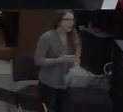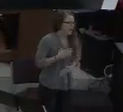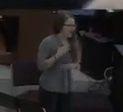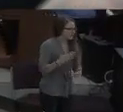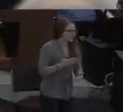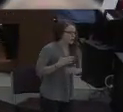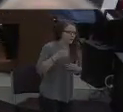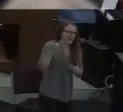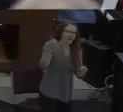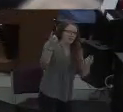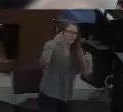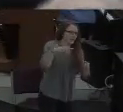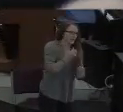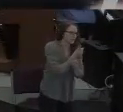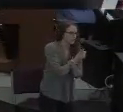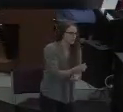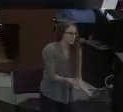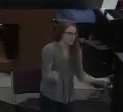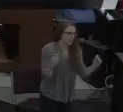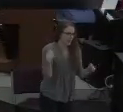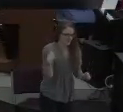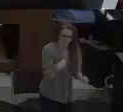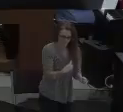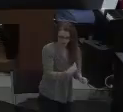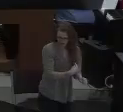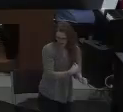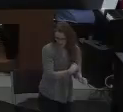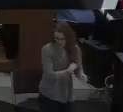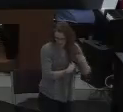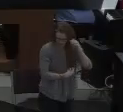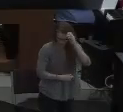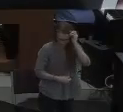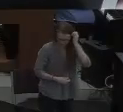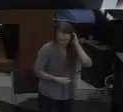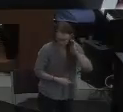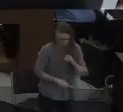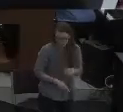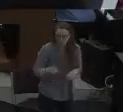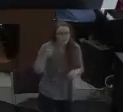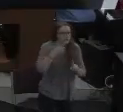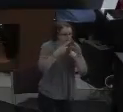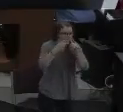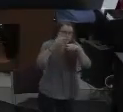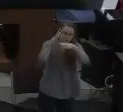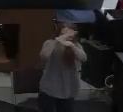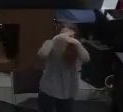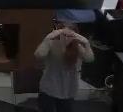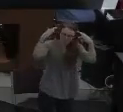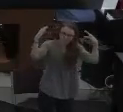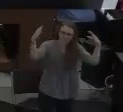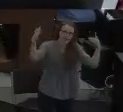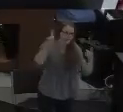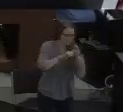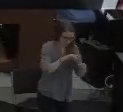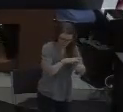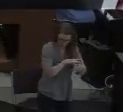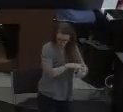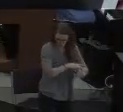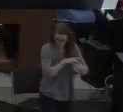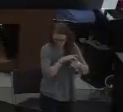life. I'm so glad you came to save us. You came from heaven